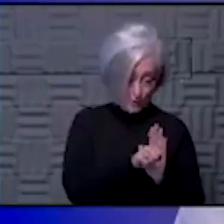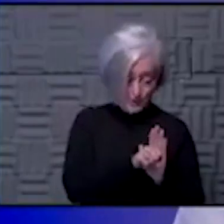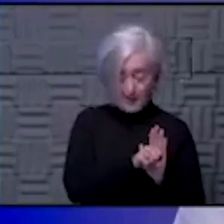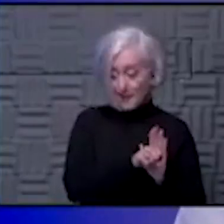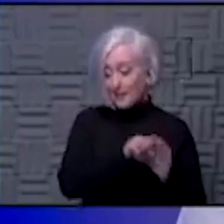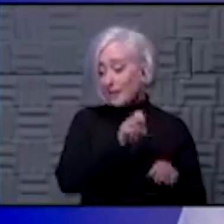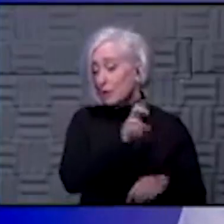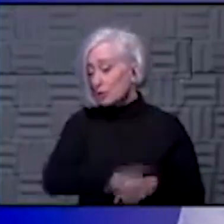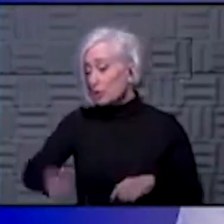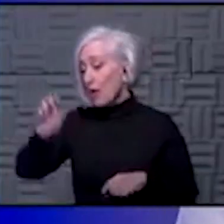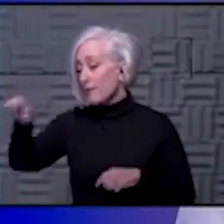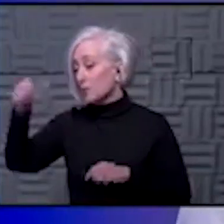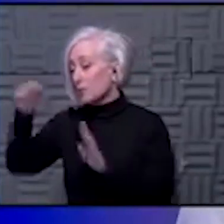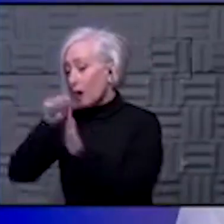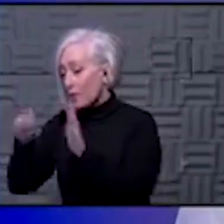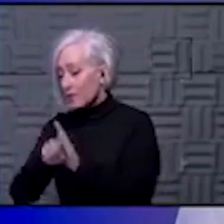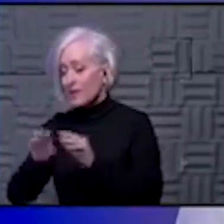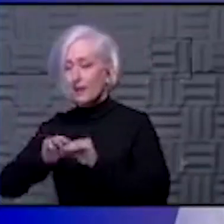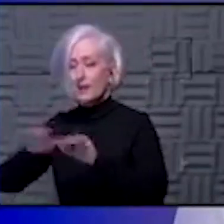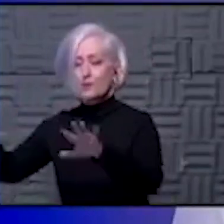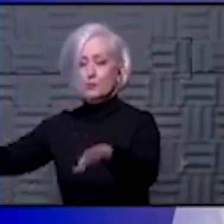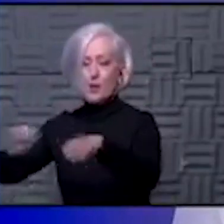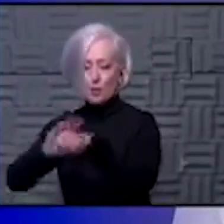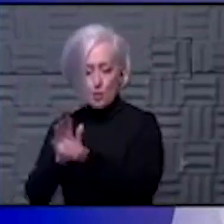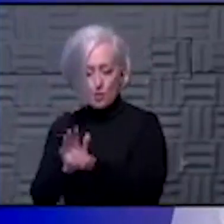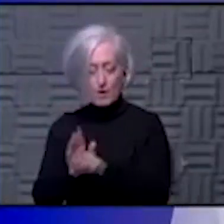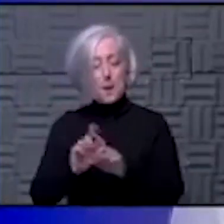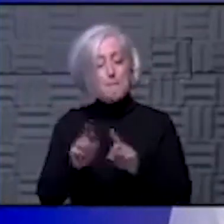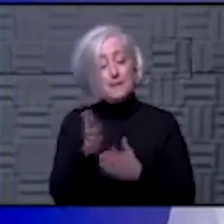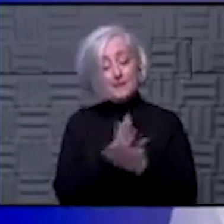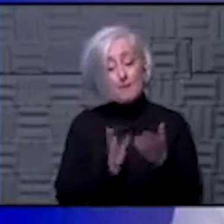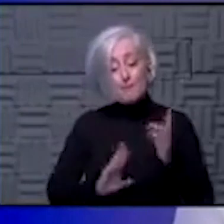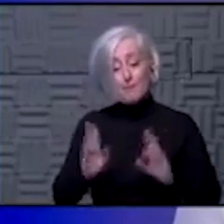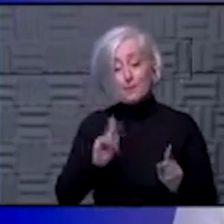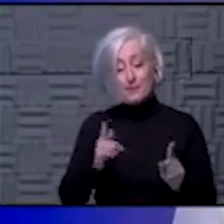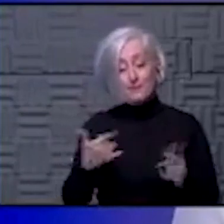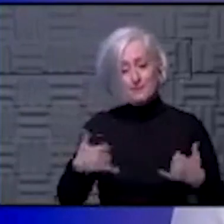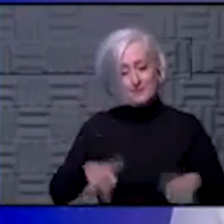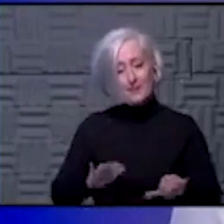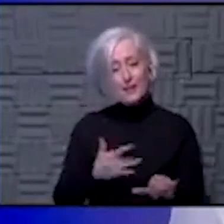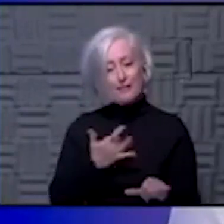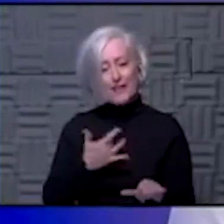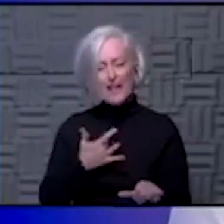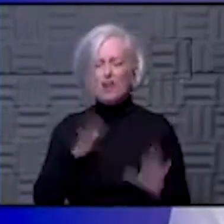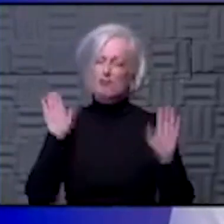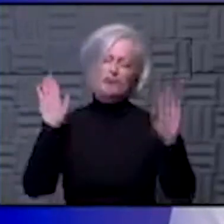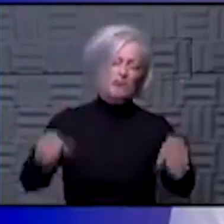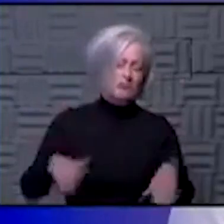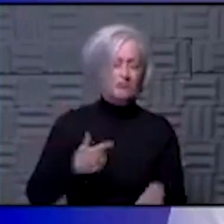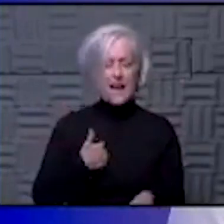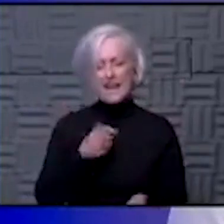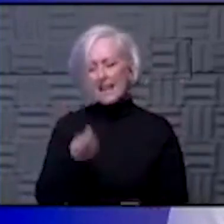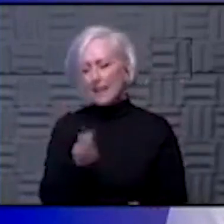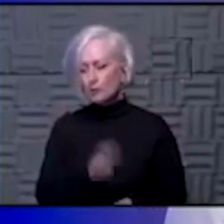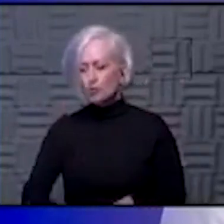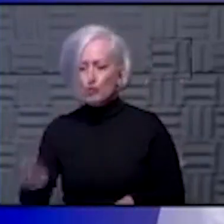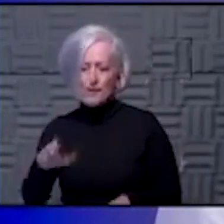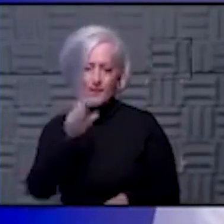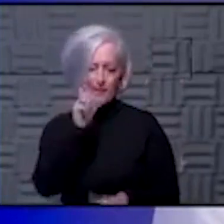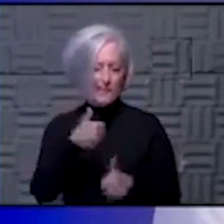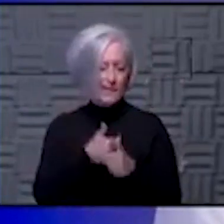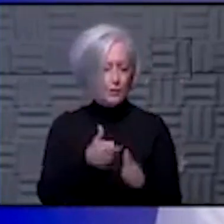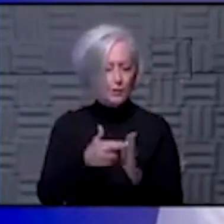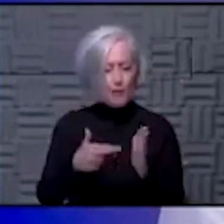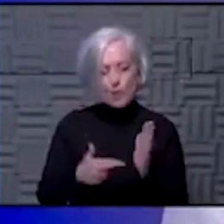country. But we know that there are still people who want to travel, who still feel that they can travel. They don't have to really adhere to these things, or